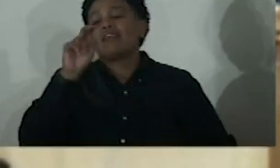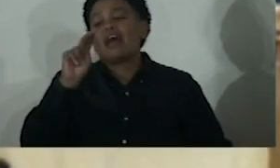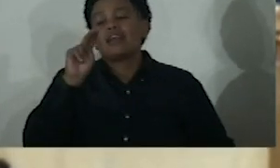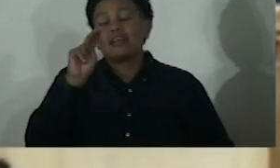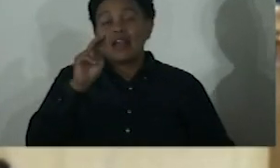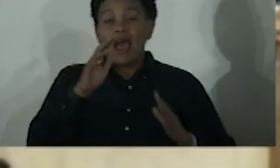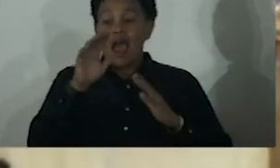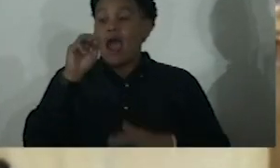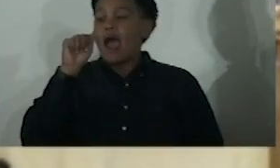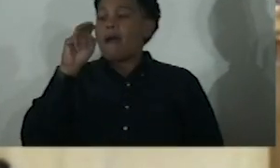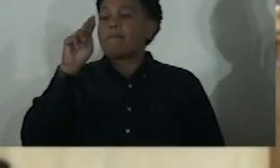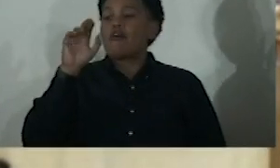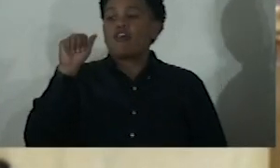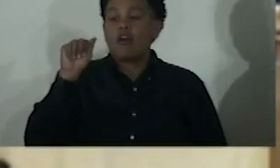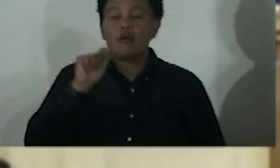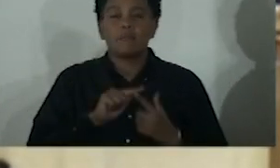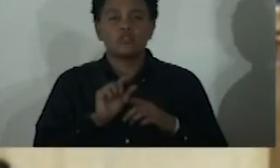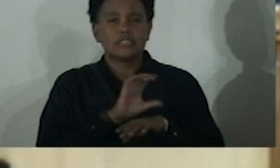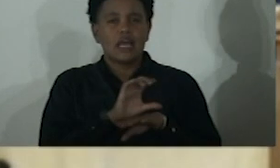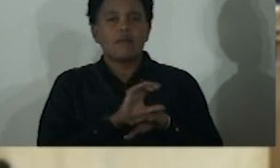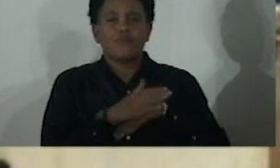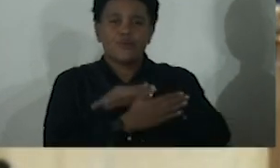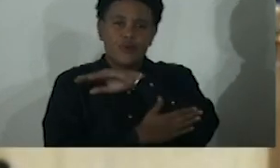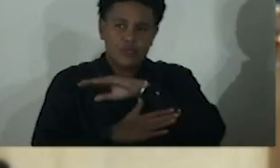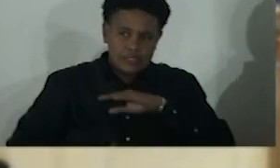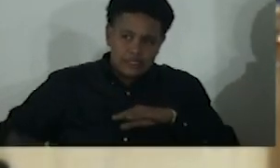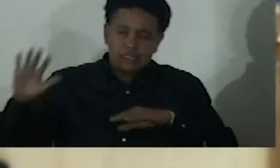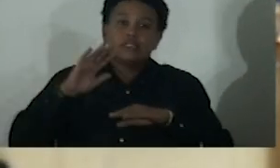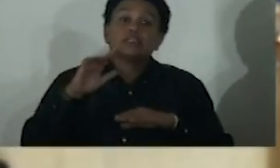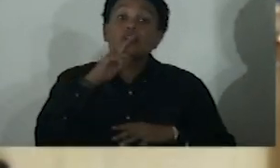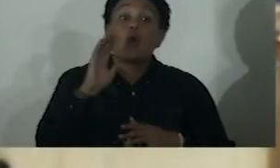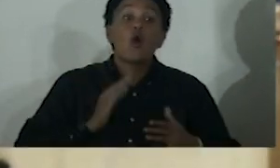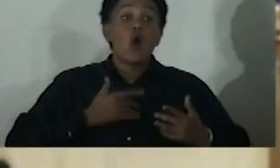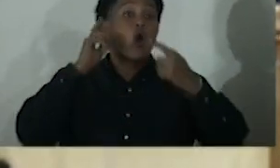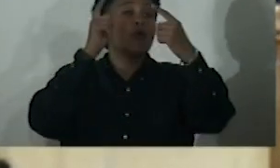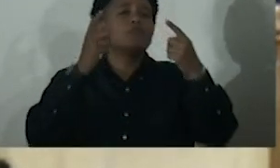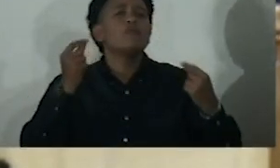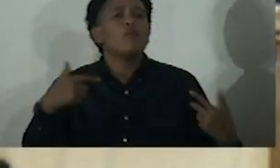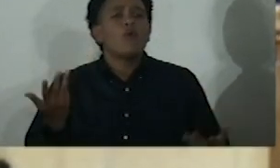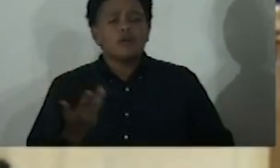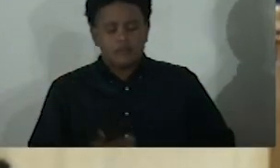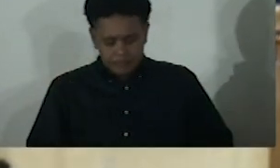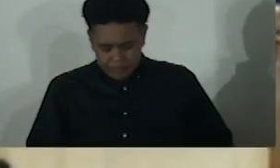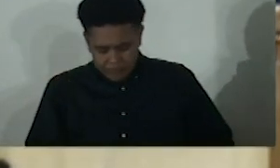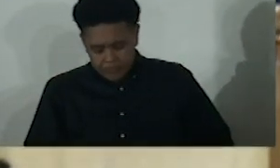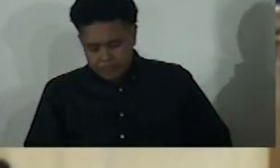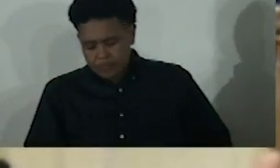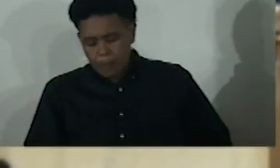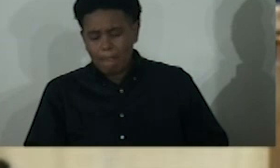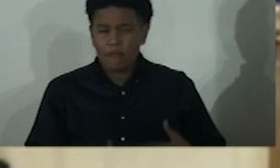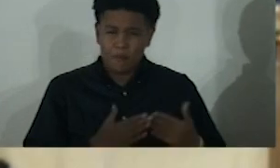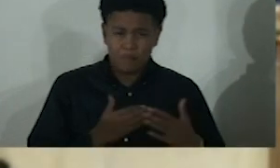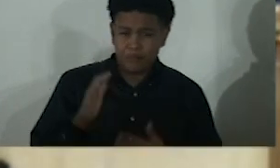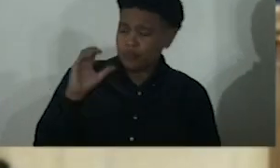states. Madam Speaker, our objective in doing all of this, whether COVAX or